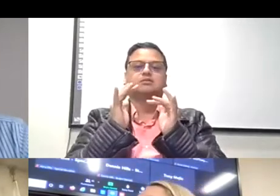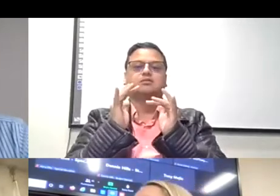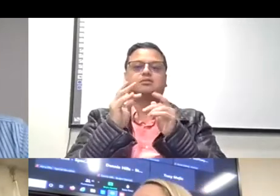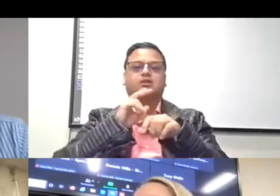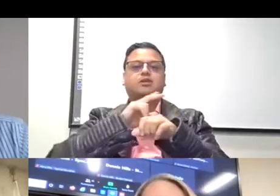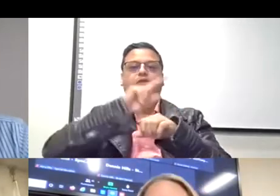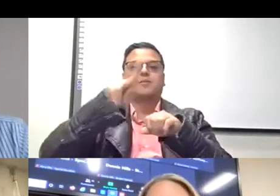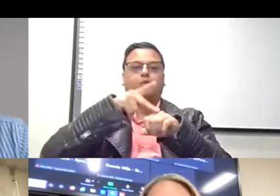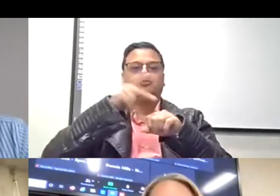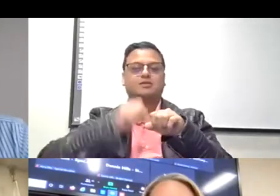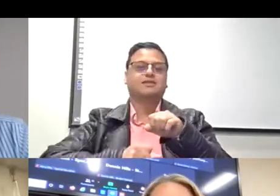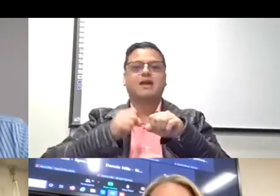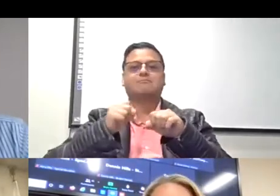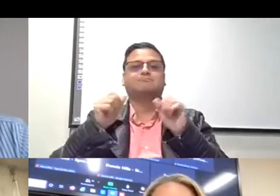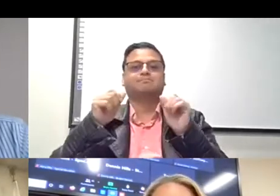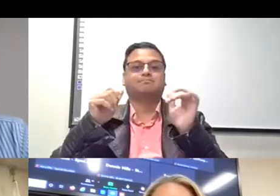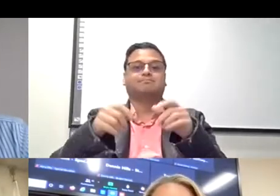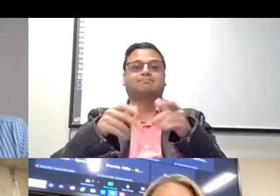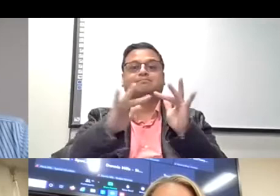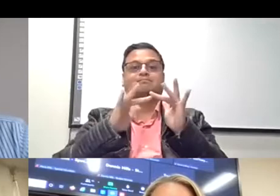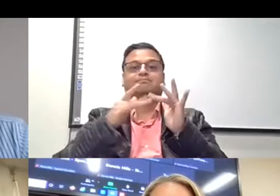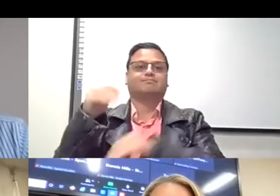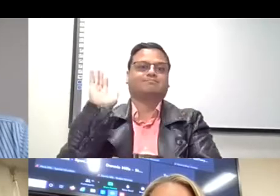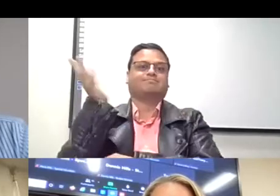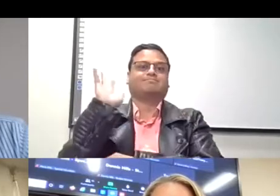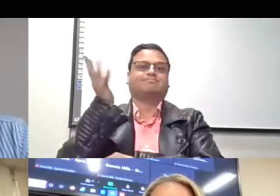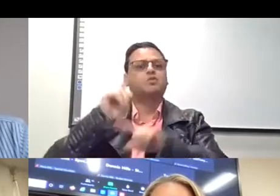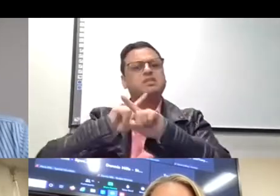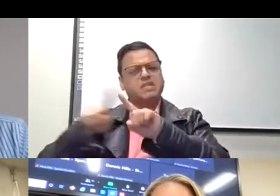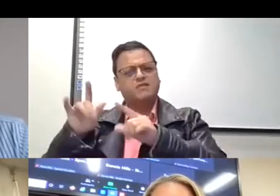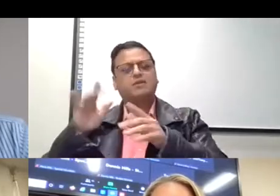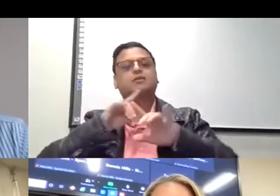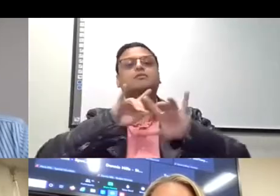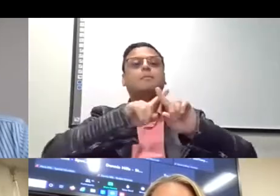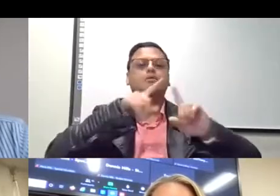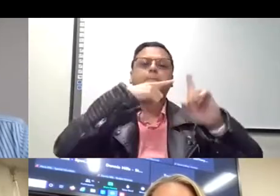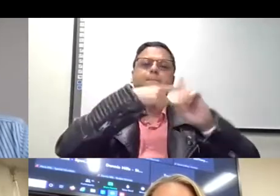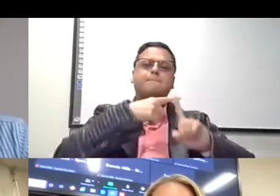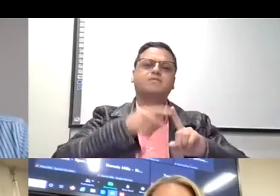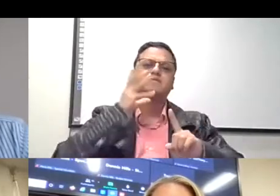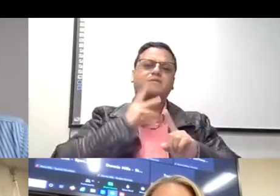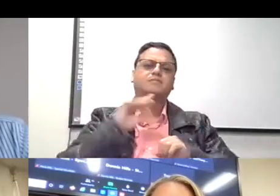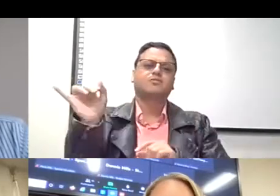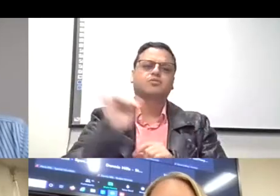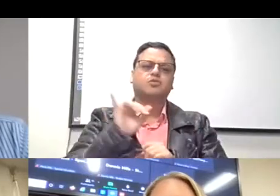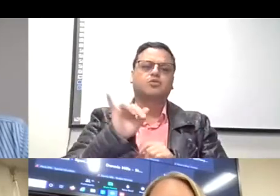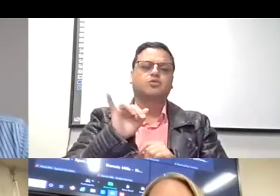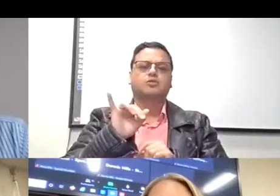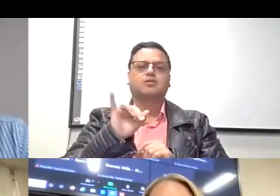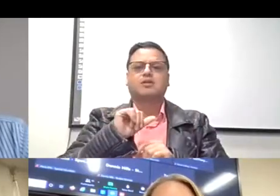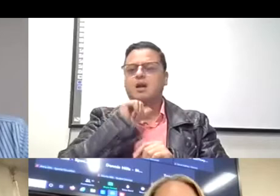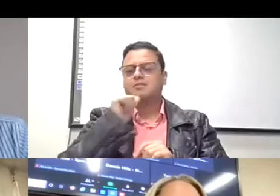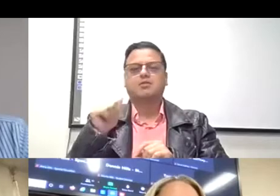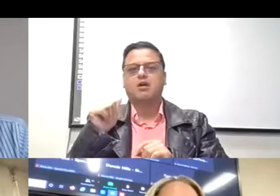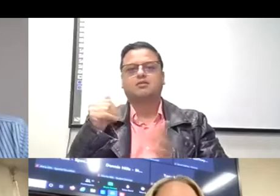principals were able to present to us online, it was a different form, but yet there was some positive things out of that. So I'm not necessarily opposed to